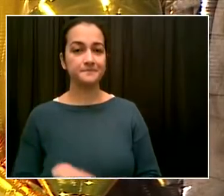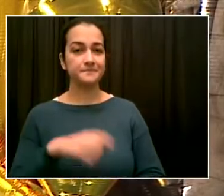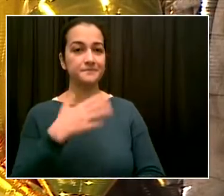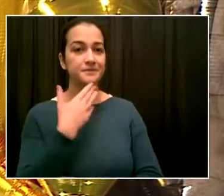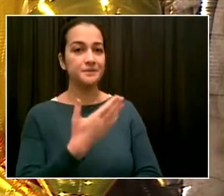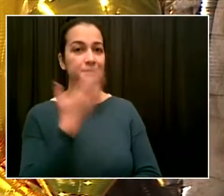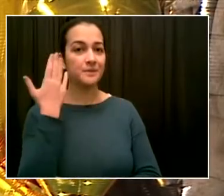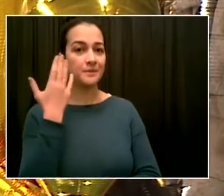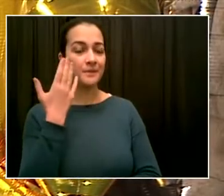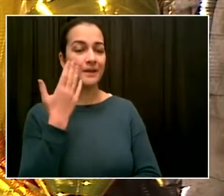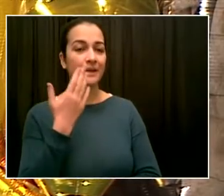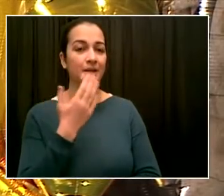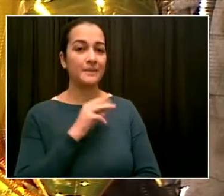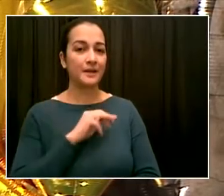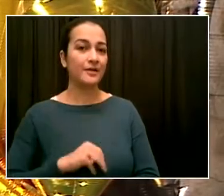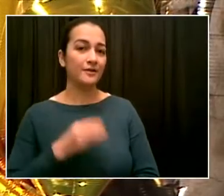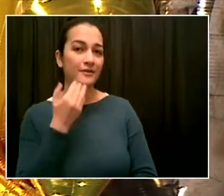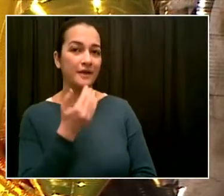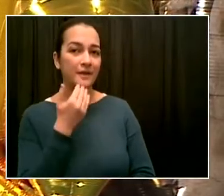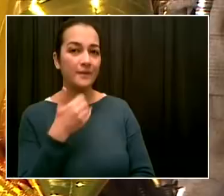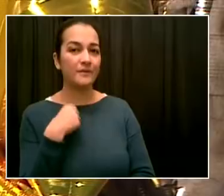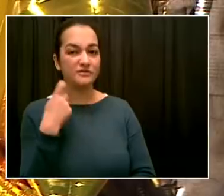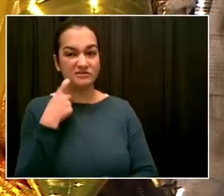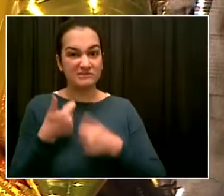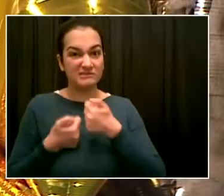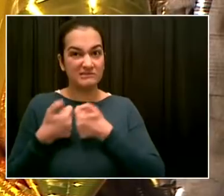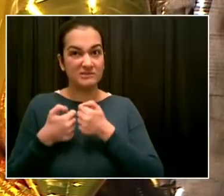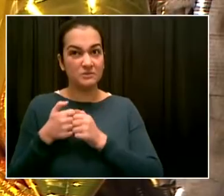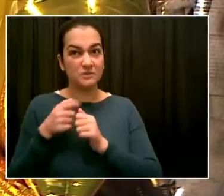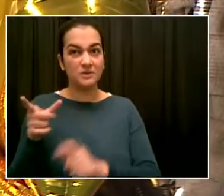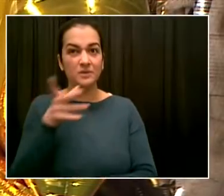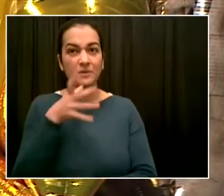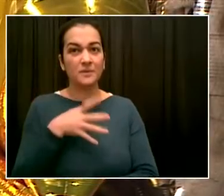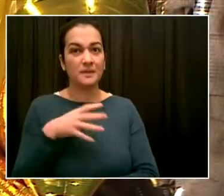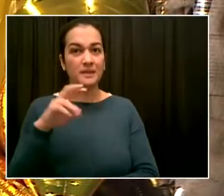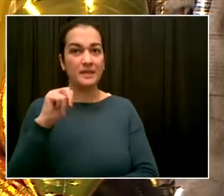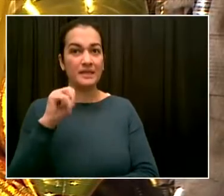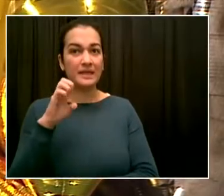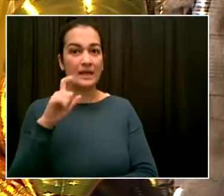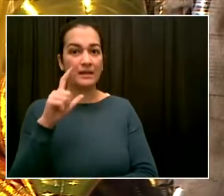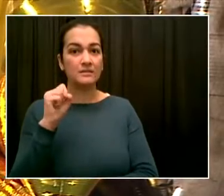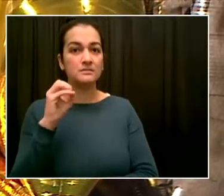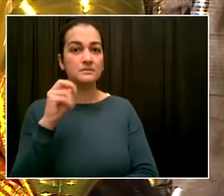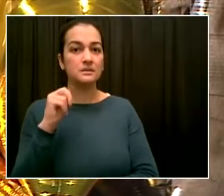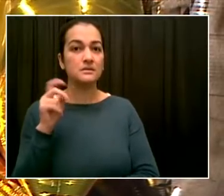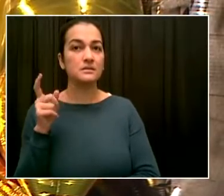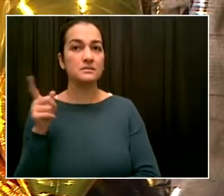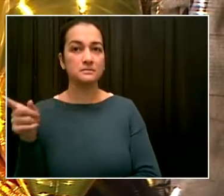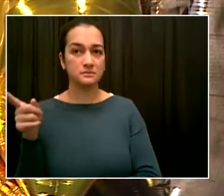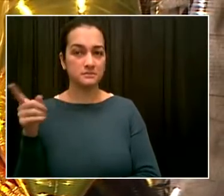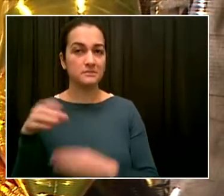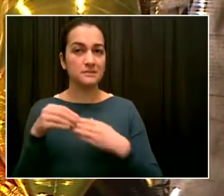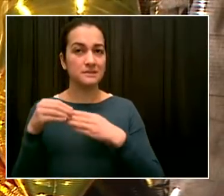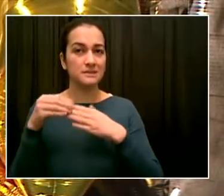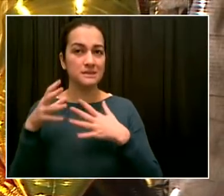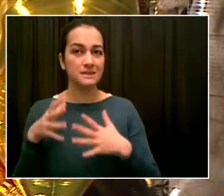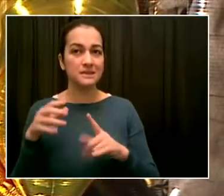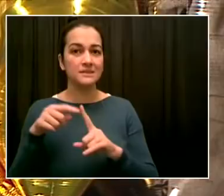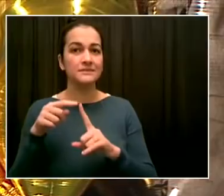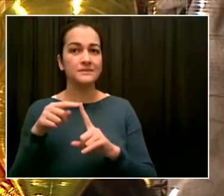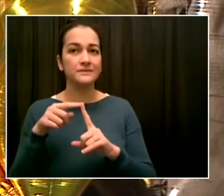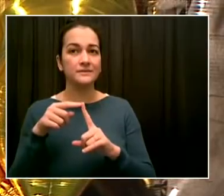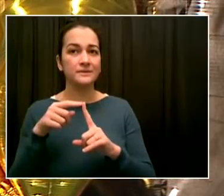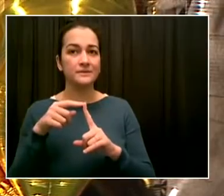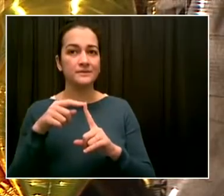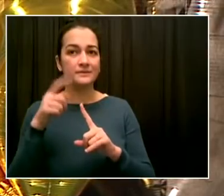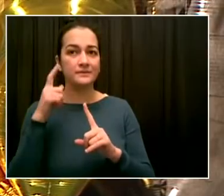for the CWA. And I do believe that you're, with all due respect, you're mischaracterizing, at least according to Nelson. I